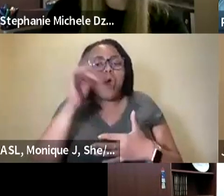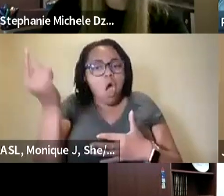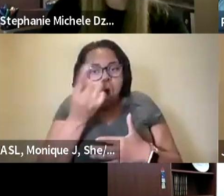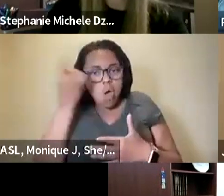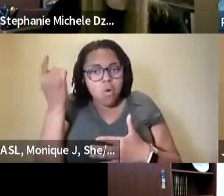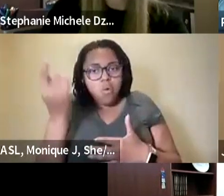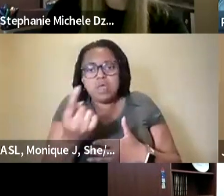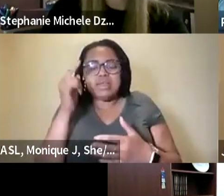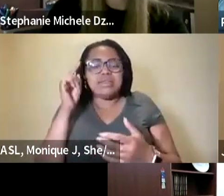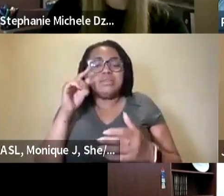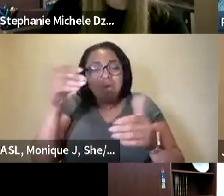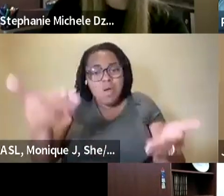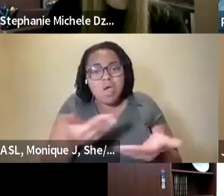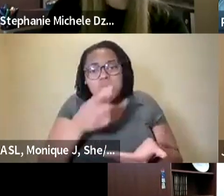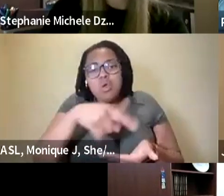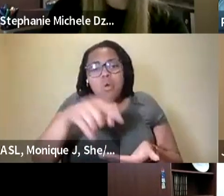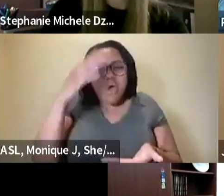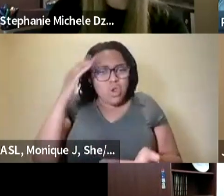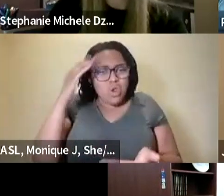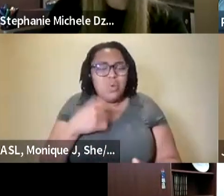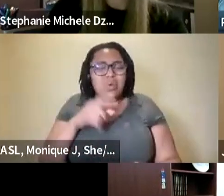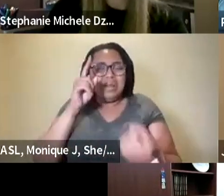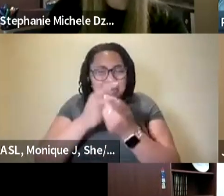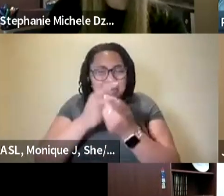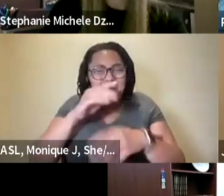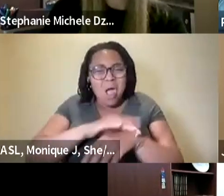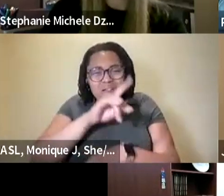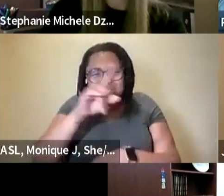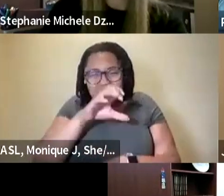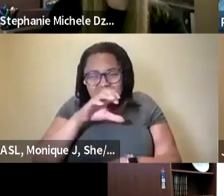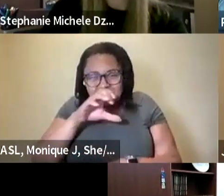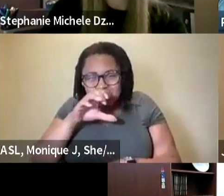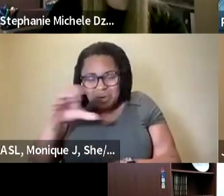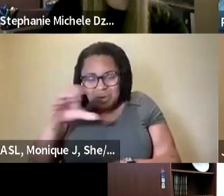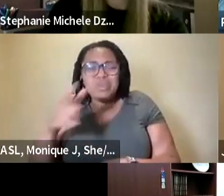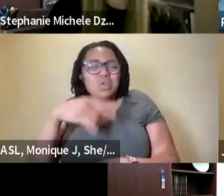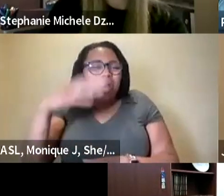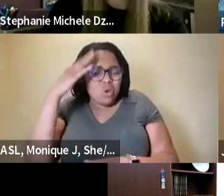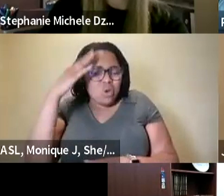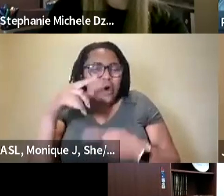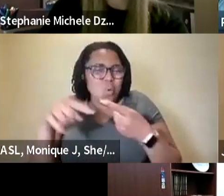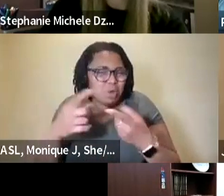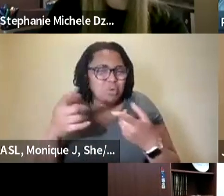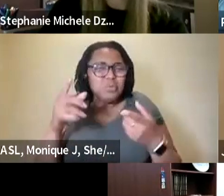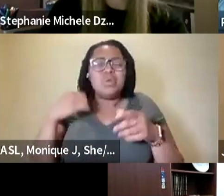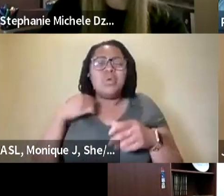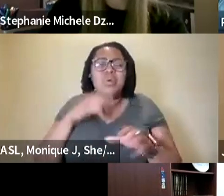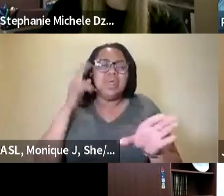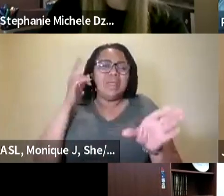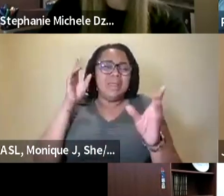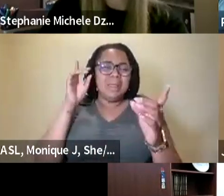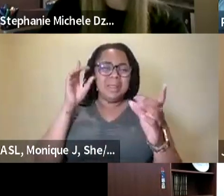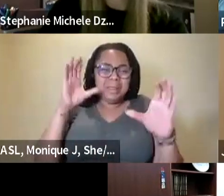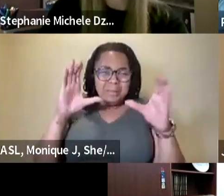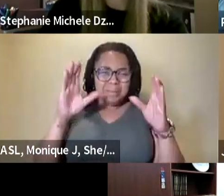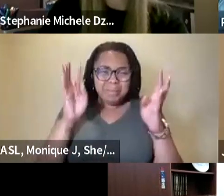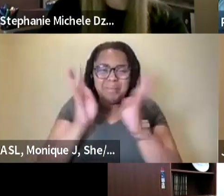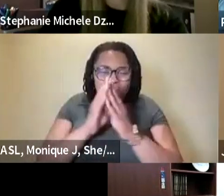on Zoom, and you kind of know when we do that. So wherever you are, what you're doing, if you can join us, please